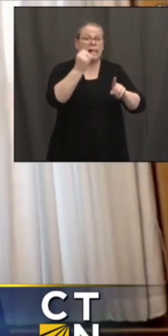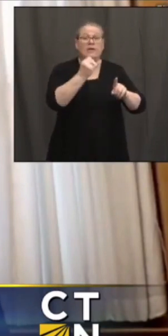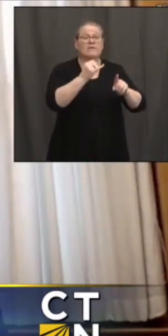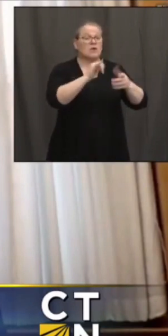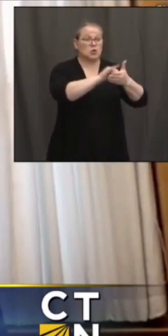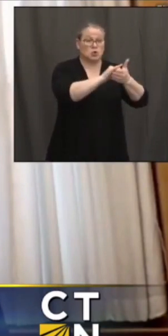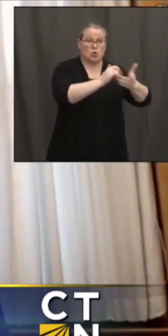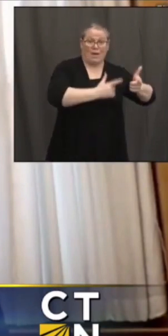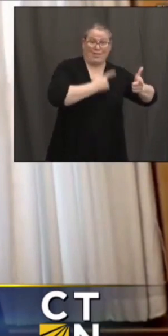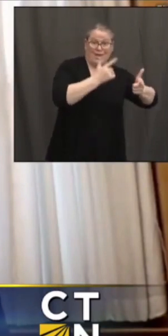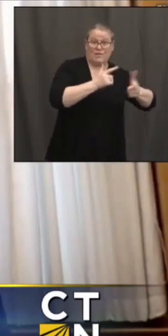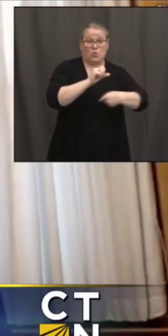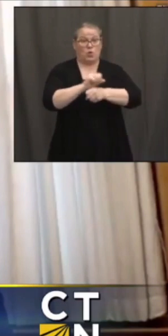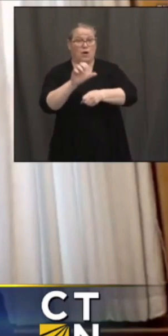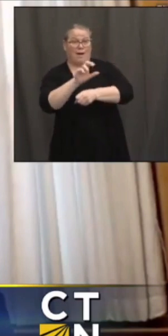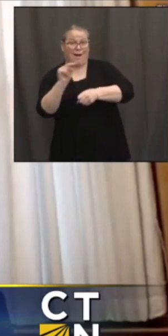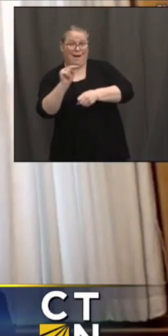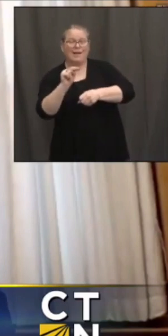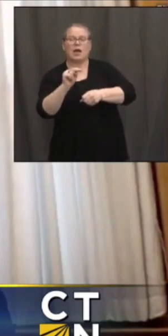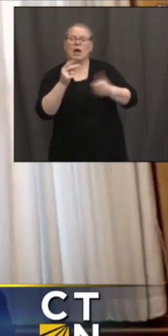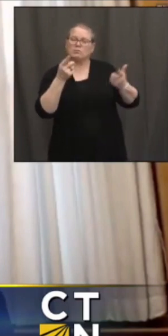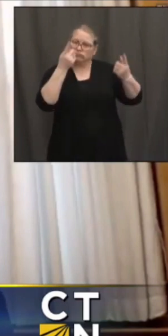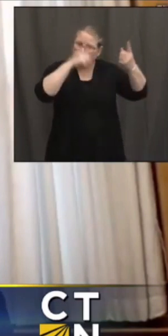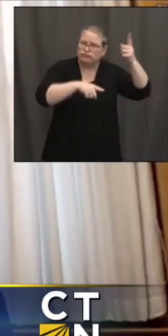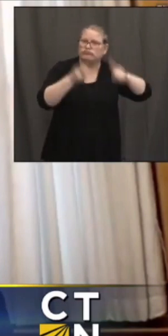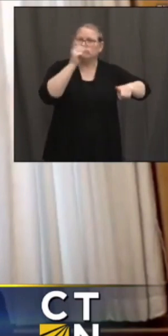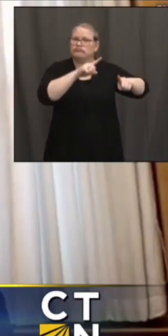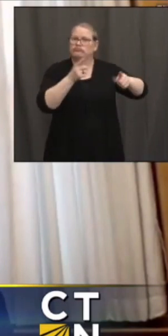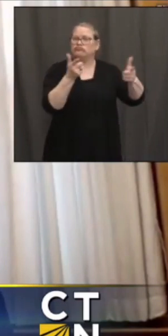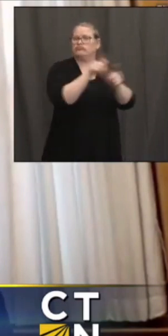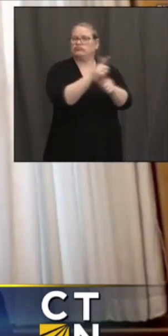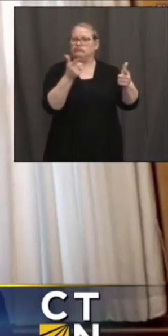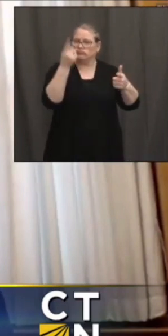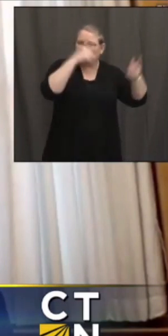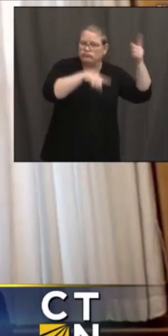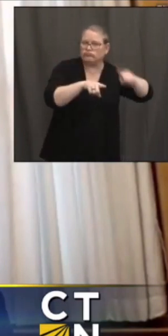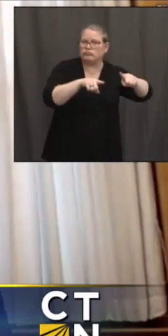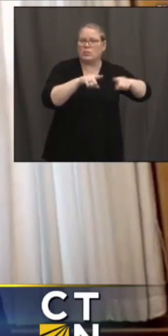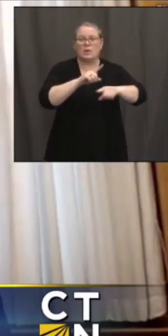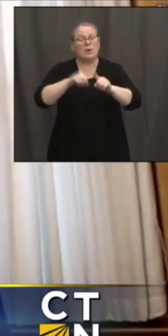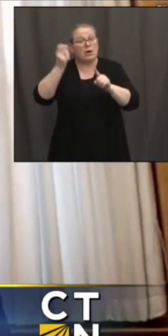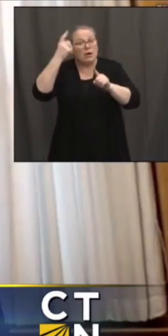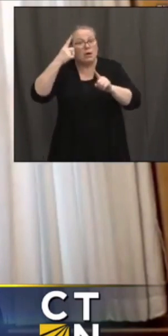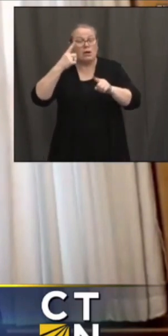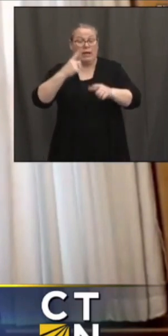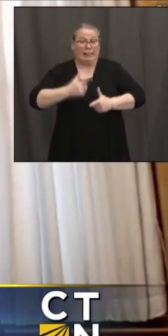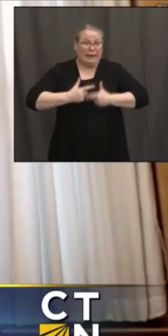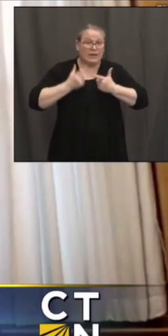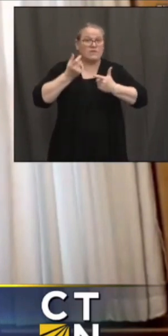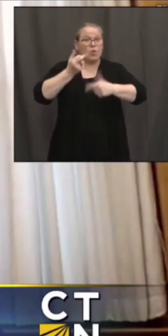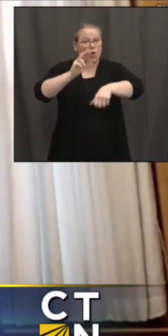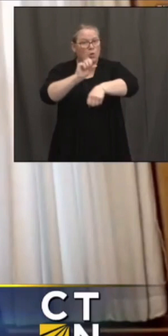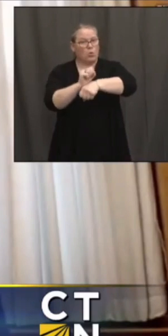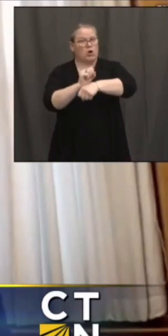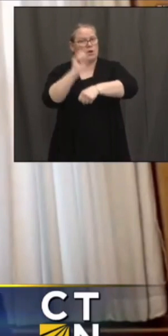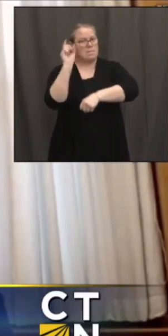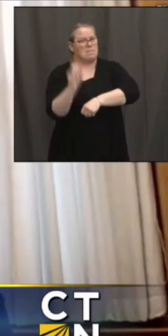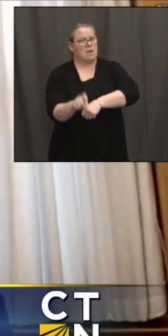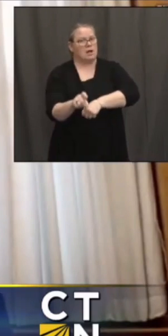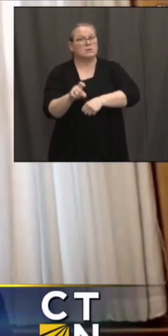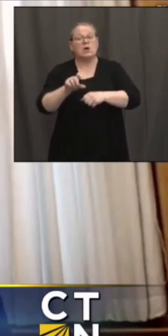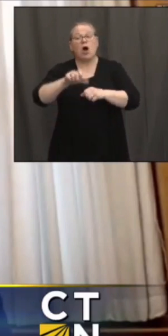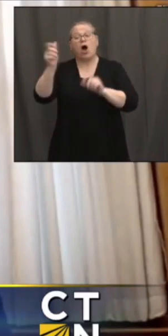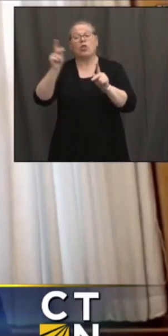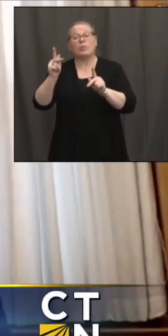regardless of where they live or work, but they have to either live or work. So we're not going to entertain people traveling in from other states to